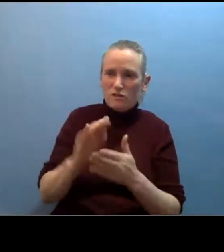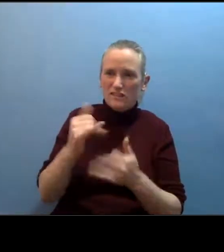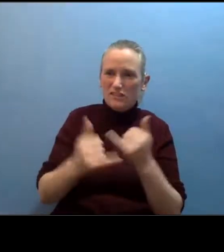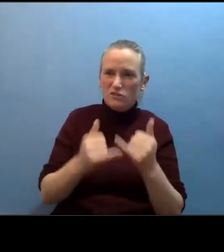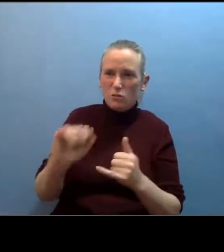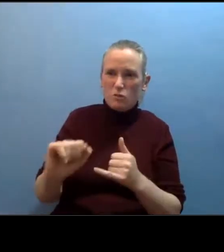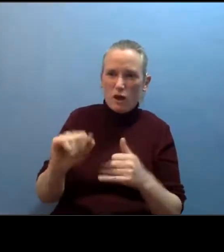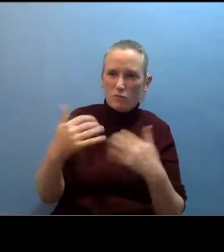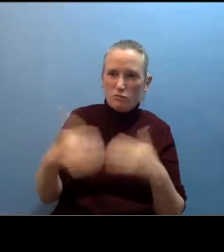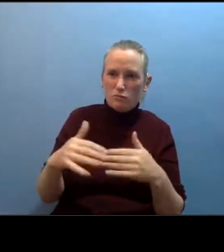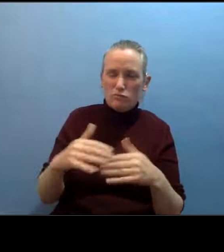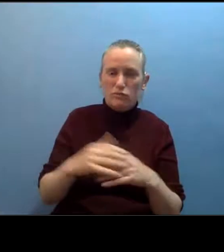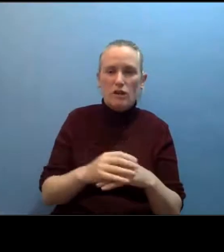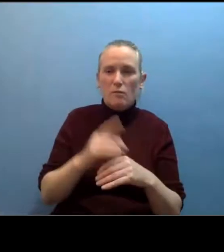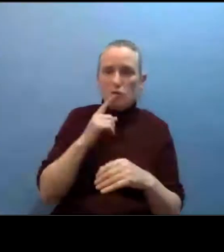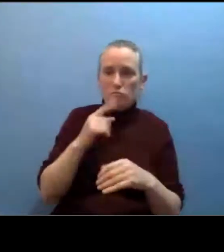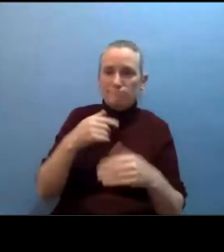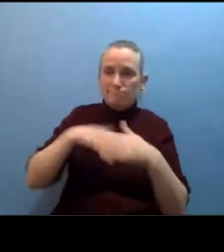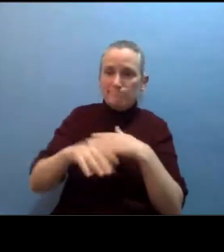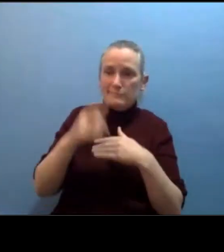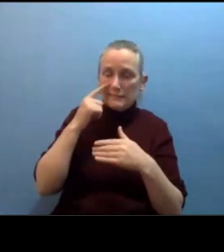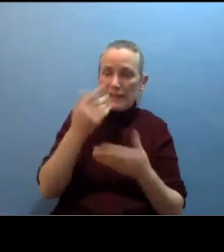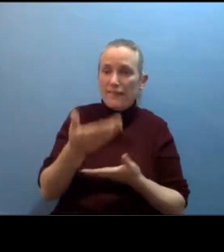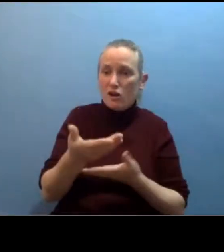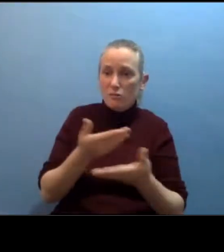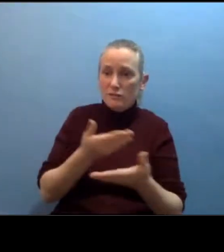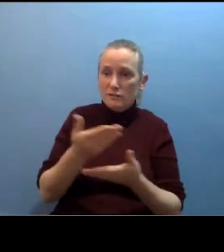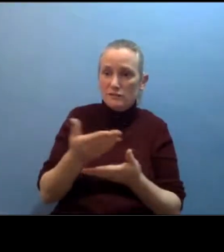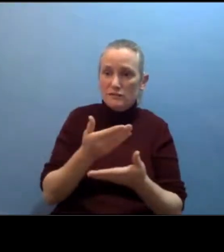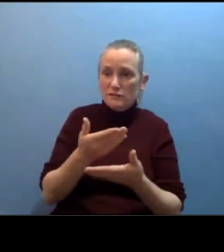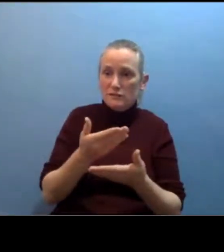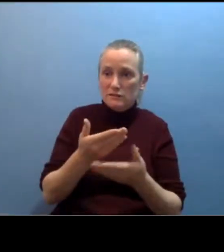But the fact that she's seeing a therapist and also has been